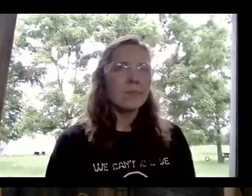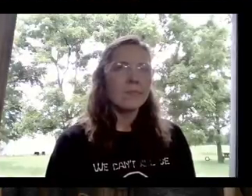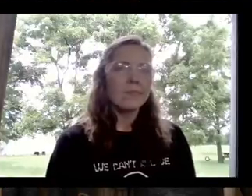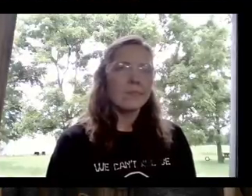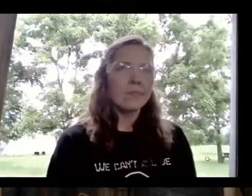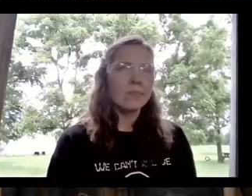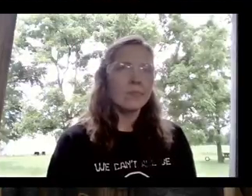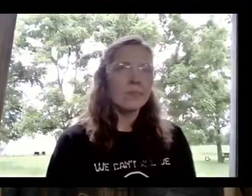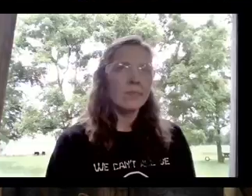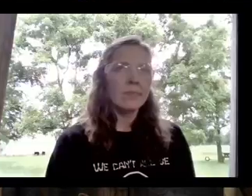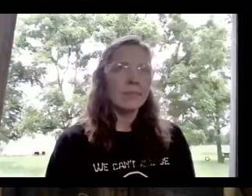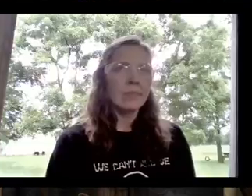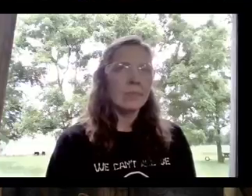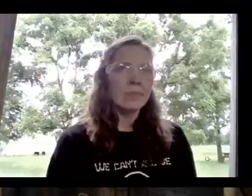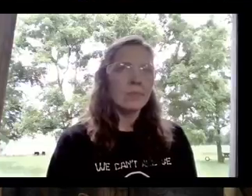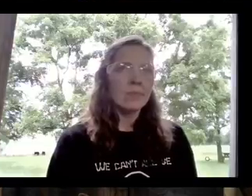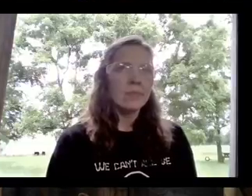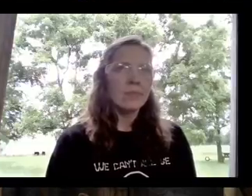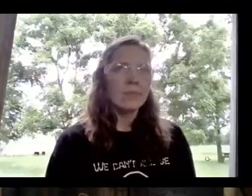or the guys that I looked up to